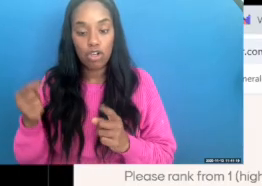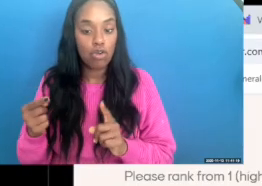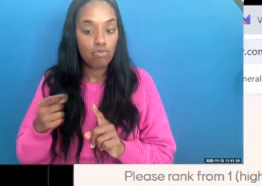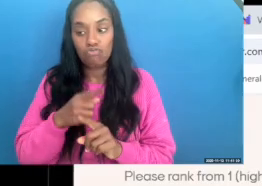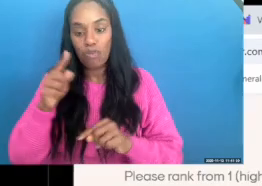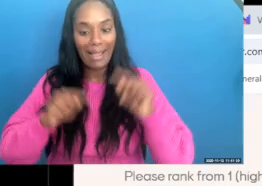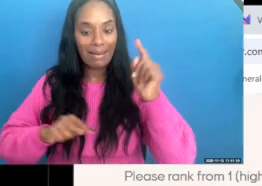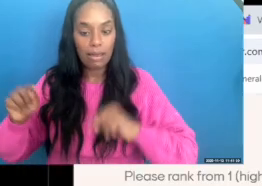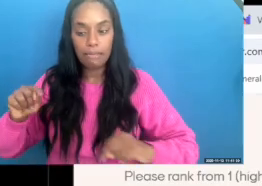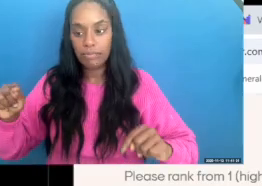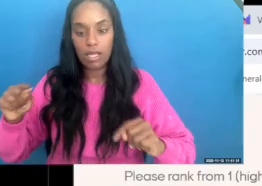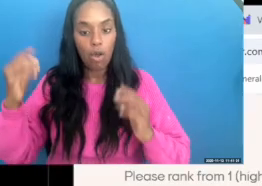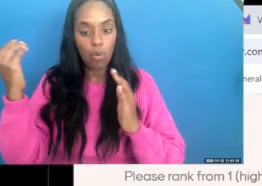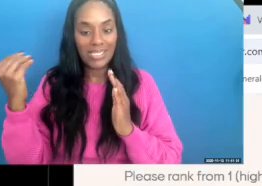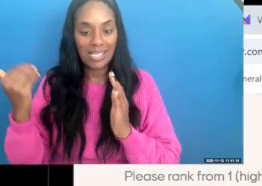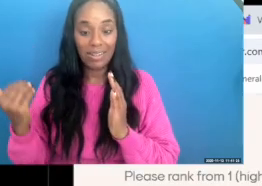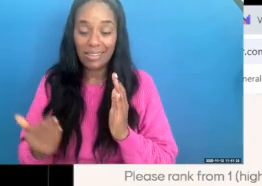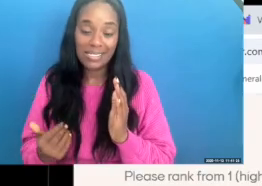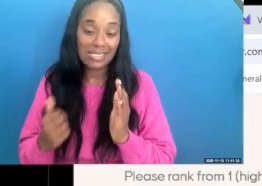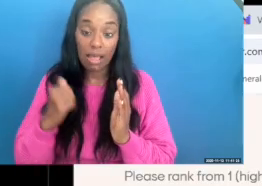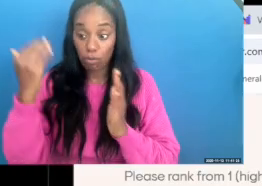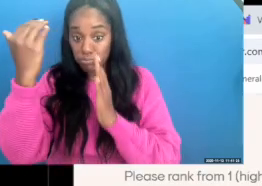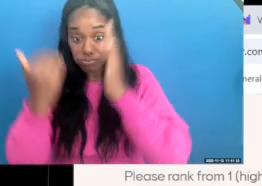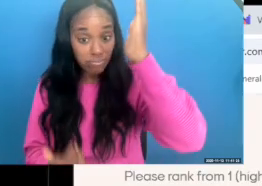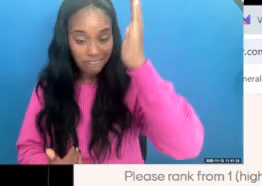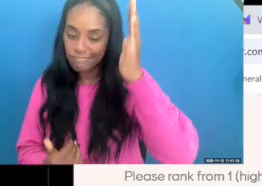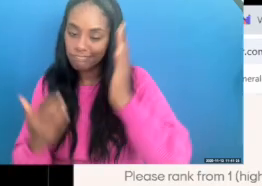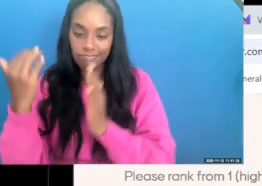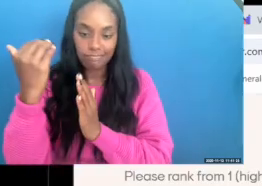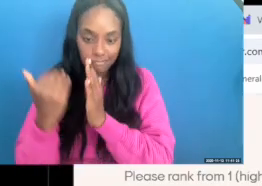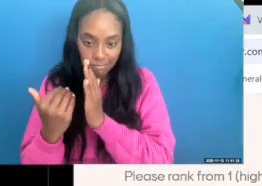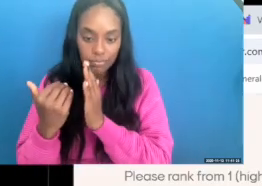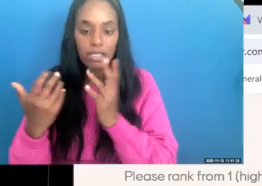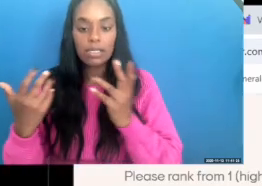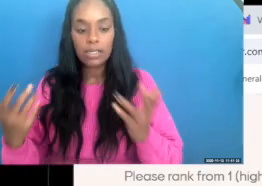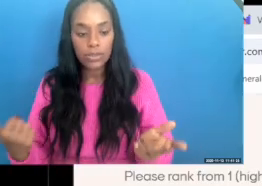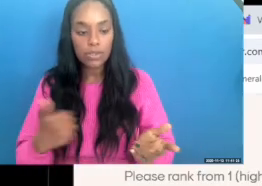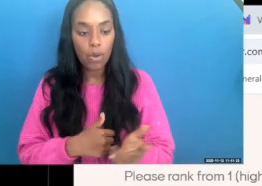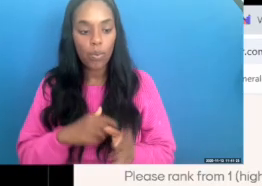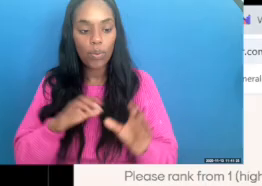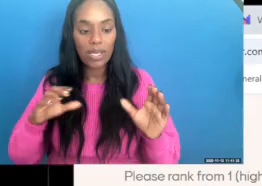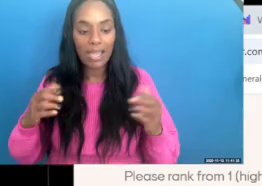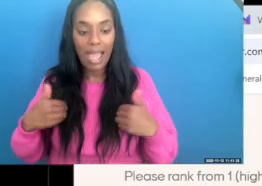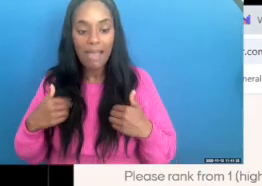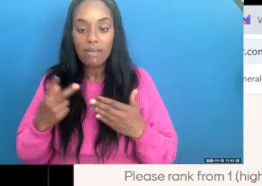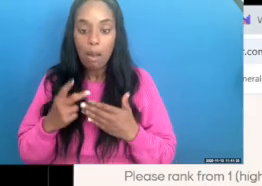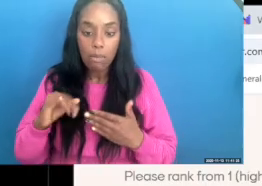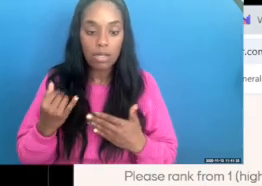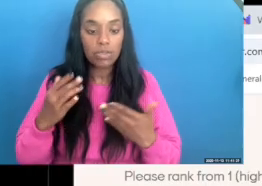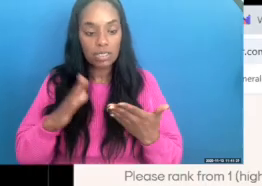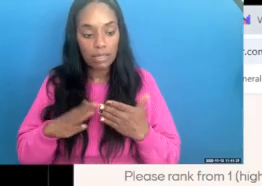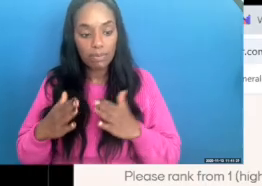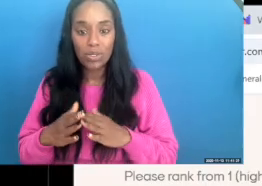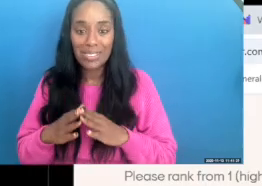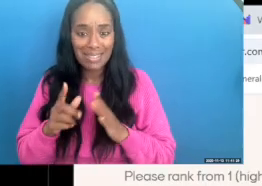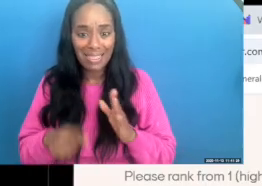and then we randomized and then went down the list and did not make it very far down that list. So we have all